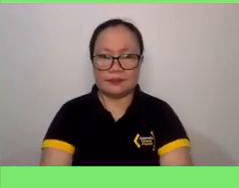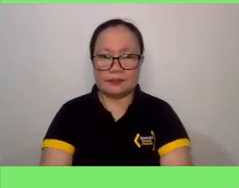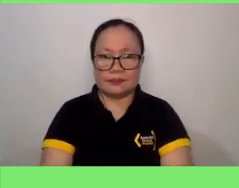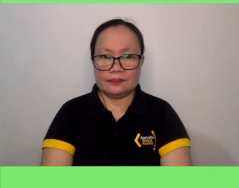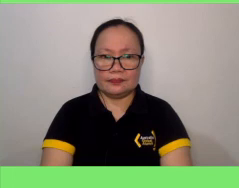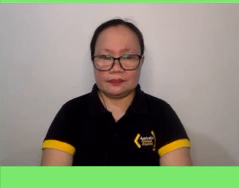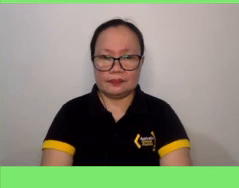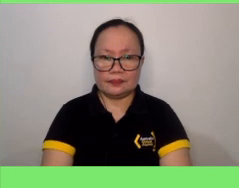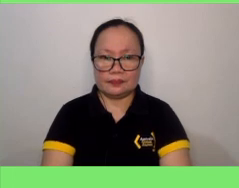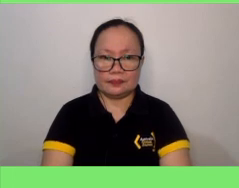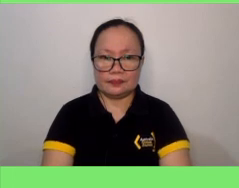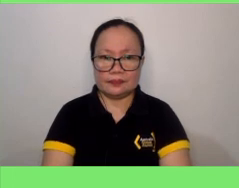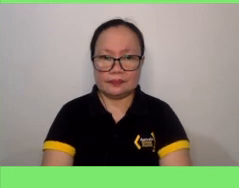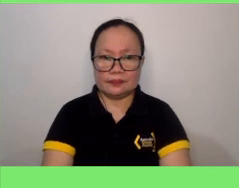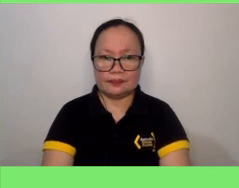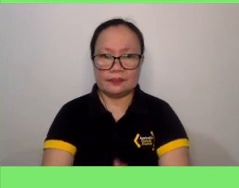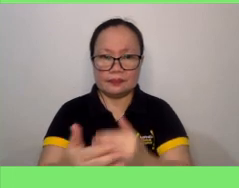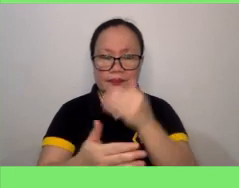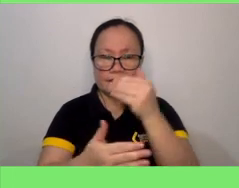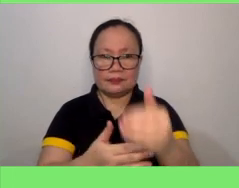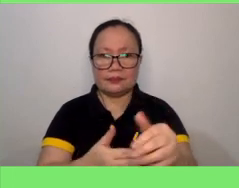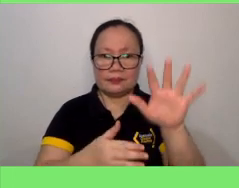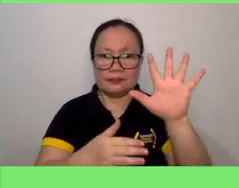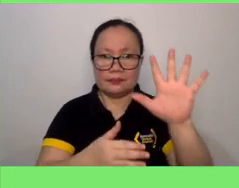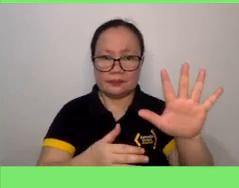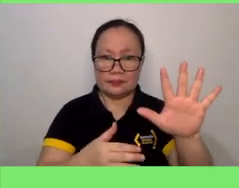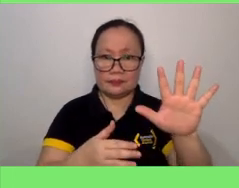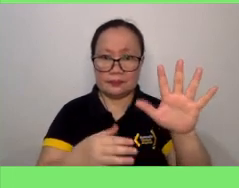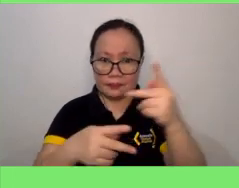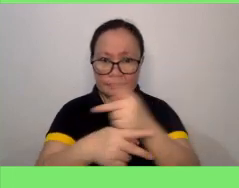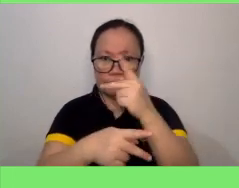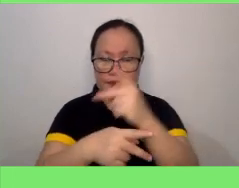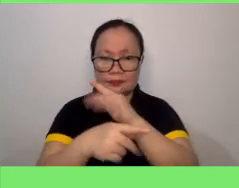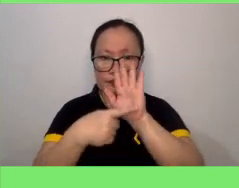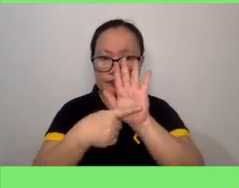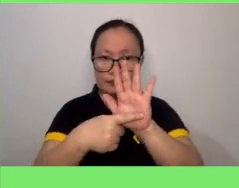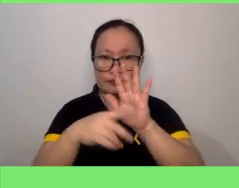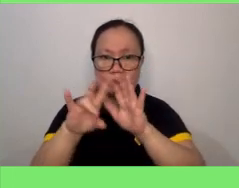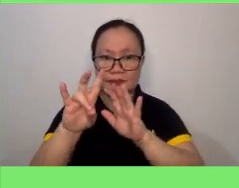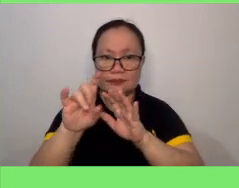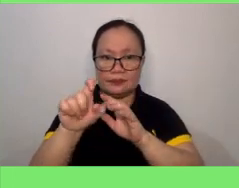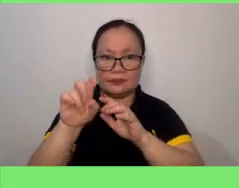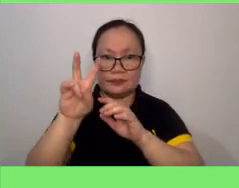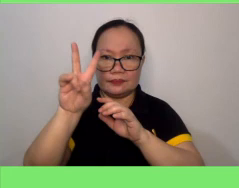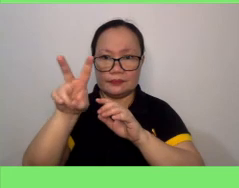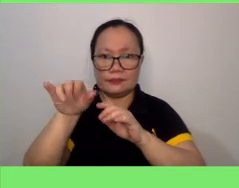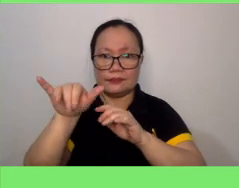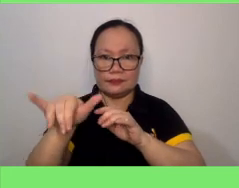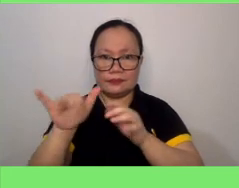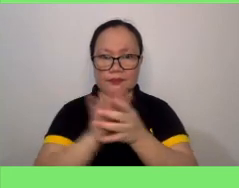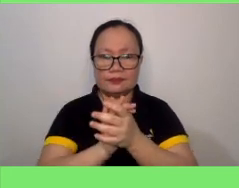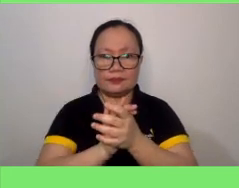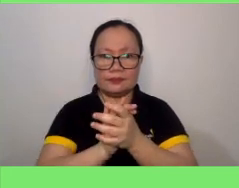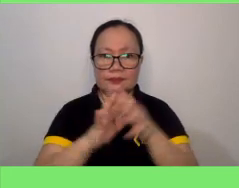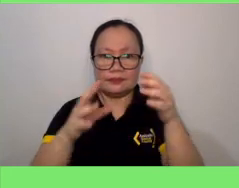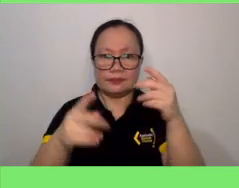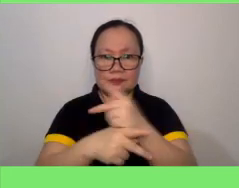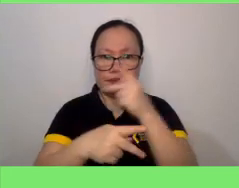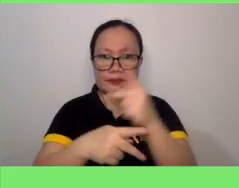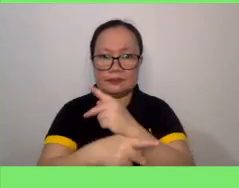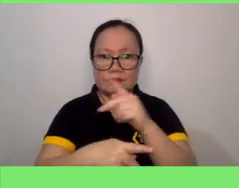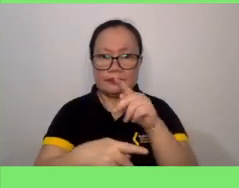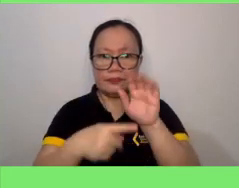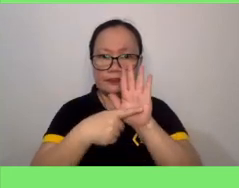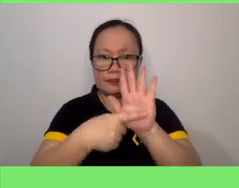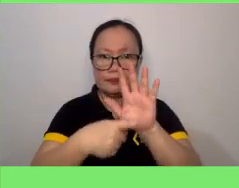natin since wala naman itong literal coefficient. Next, 5 times negative 6, this is negative 30. And then,